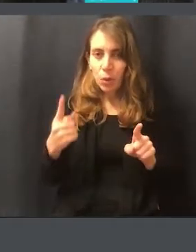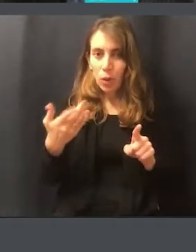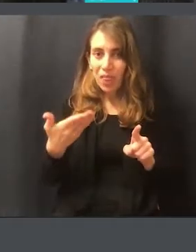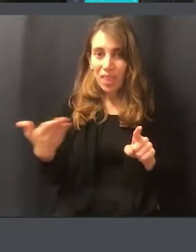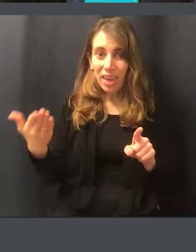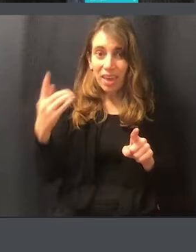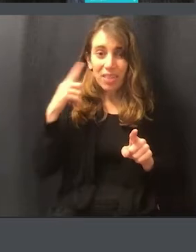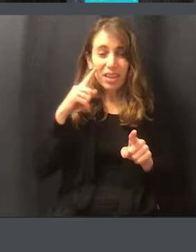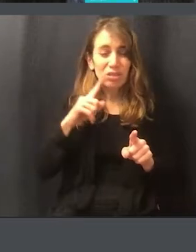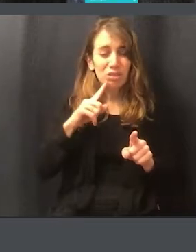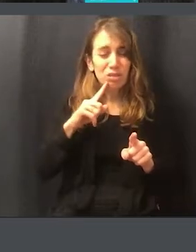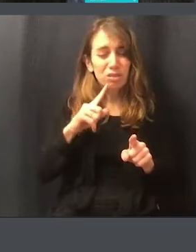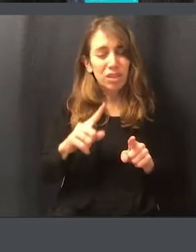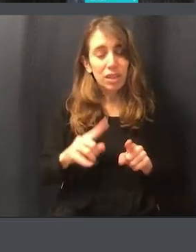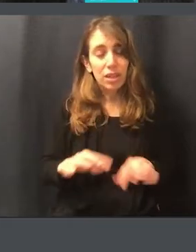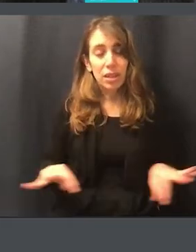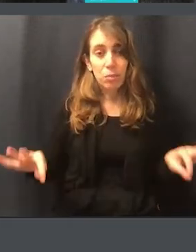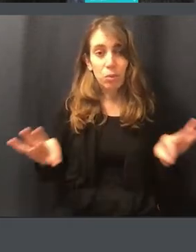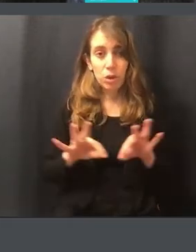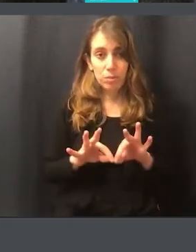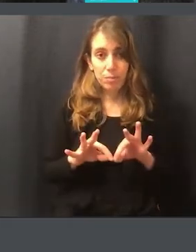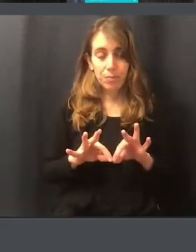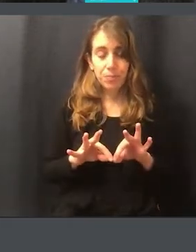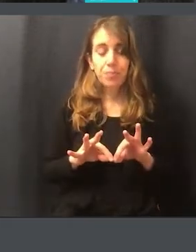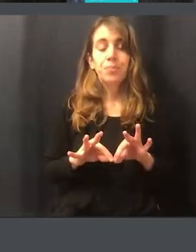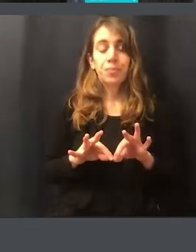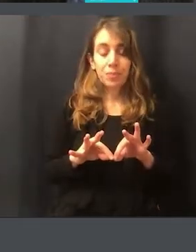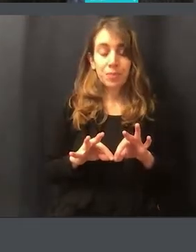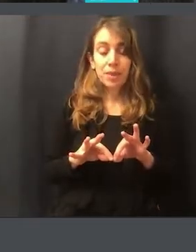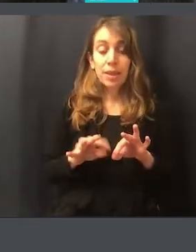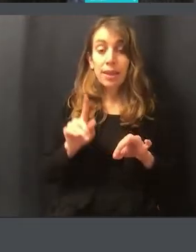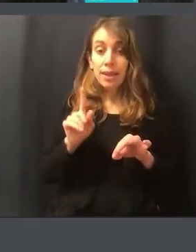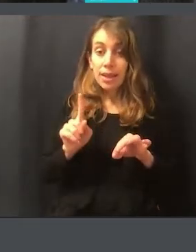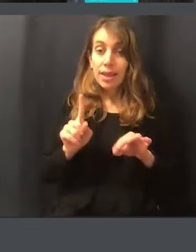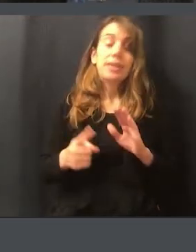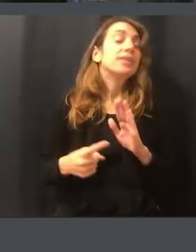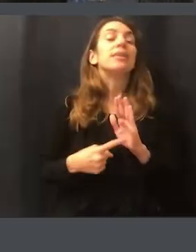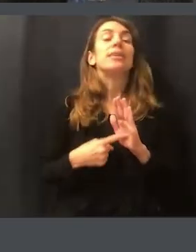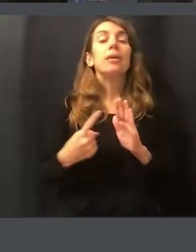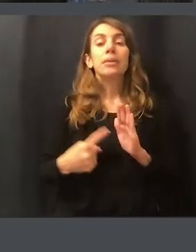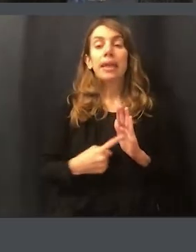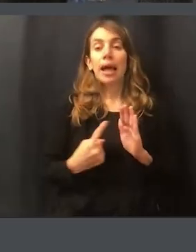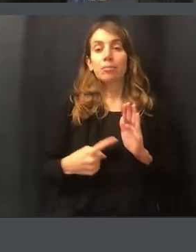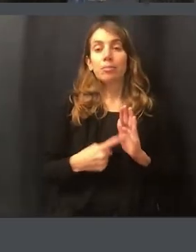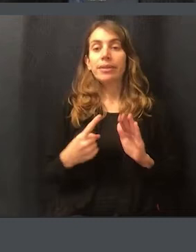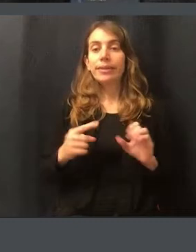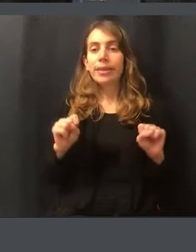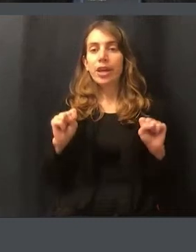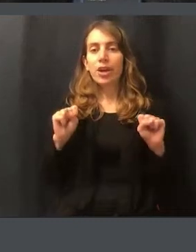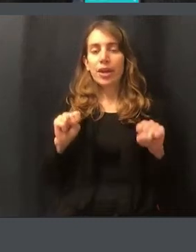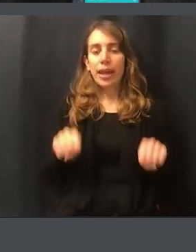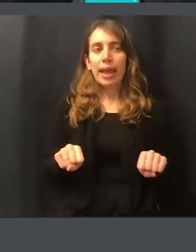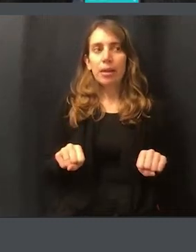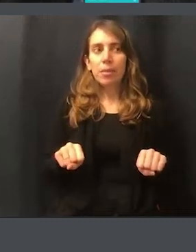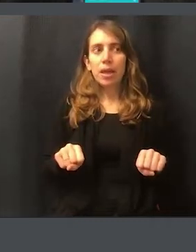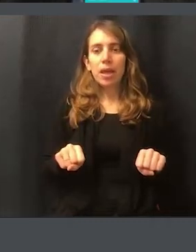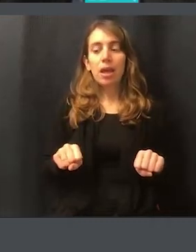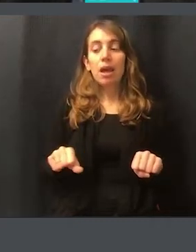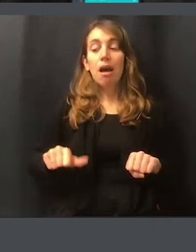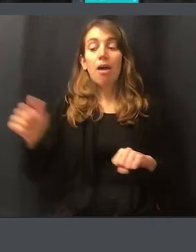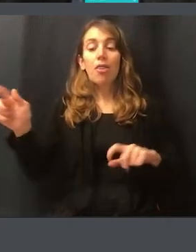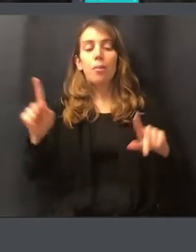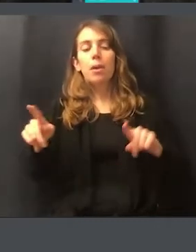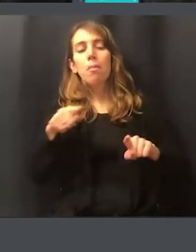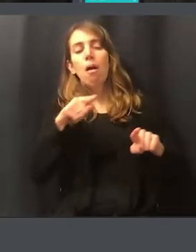important here is this, right? Which is sometimes there can be assumptions made that maybe this is